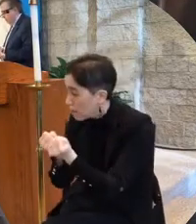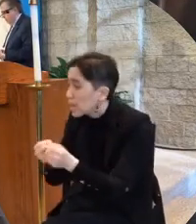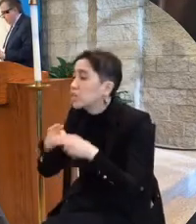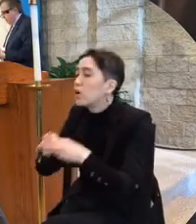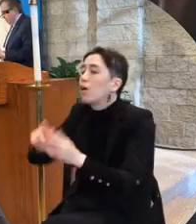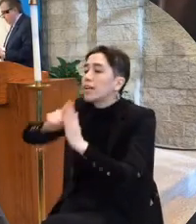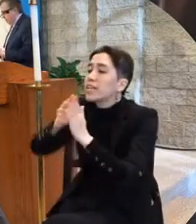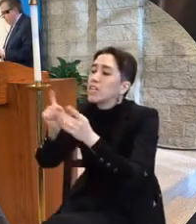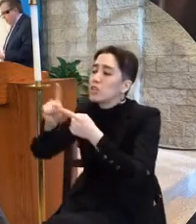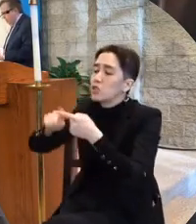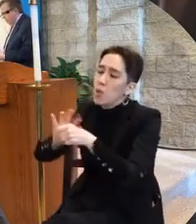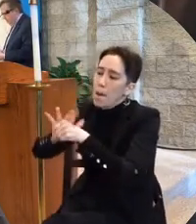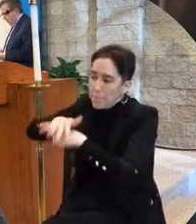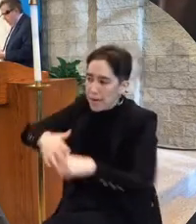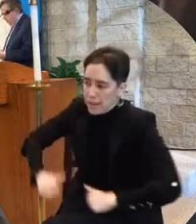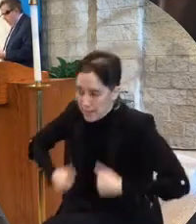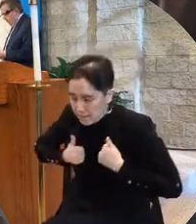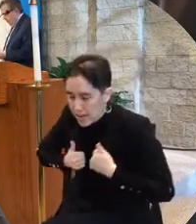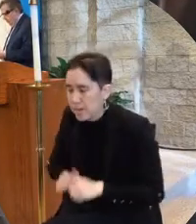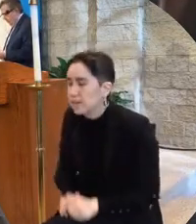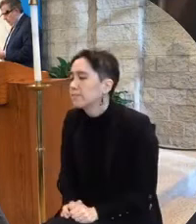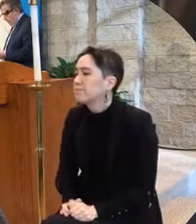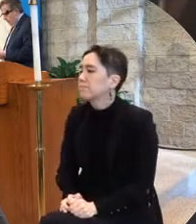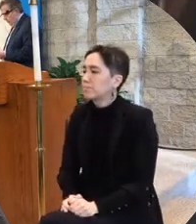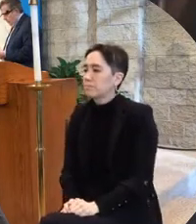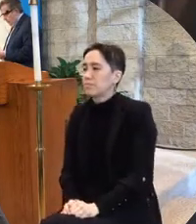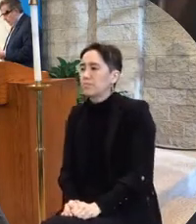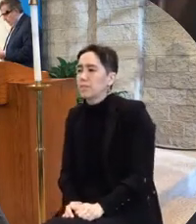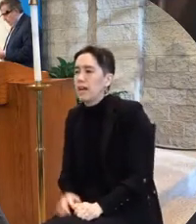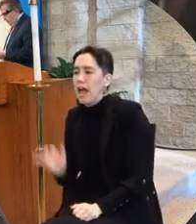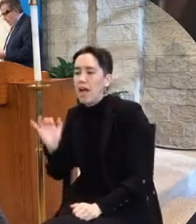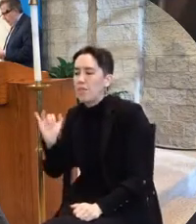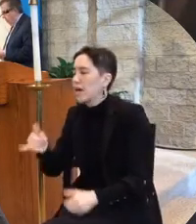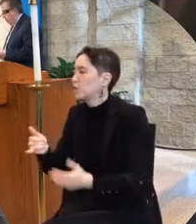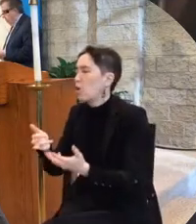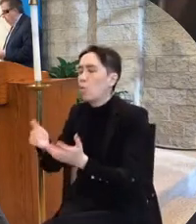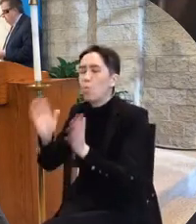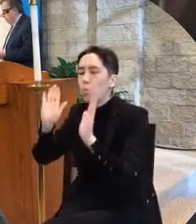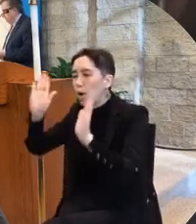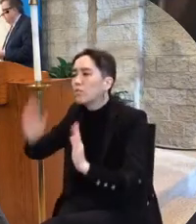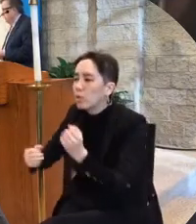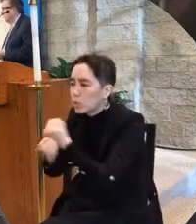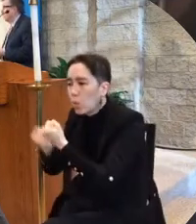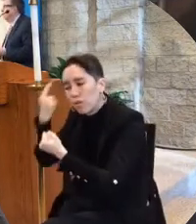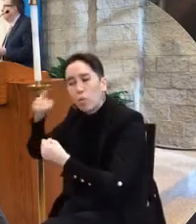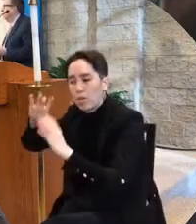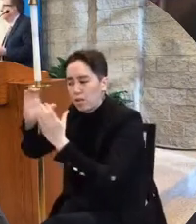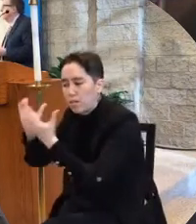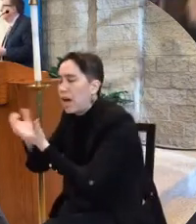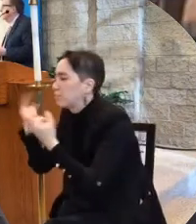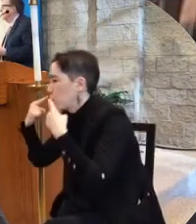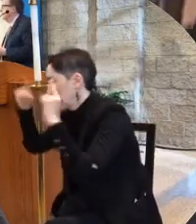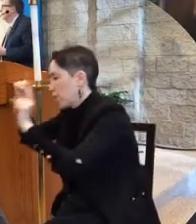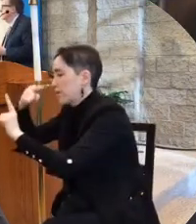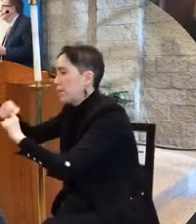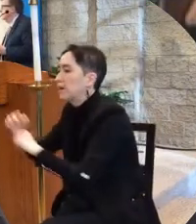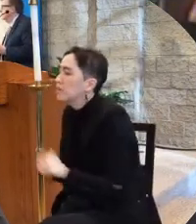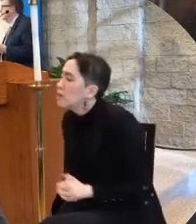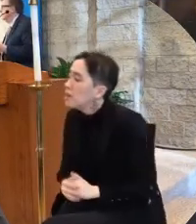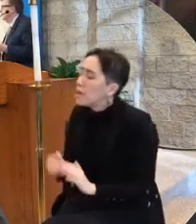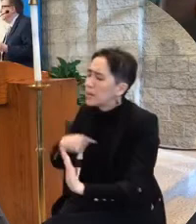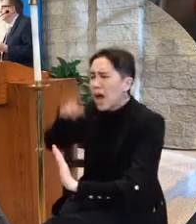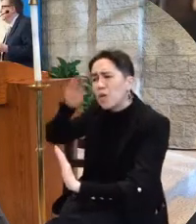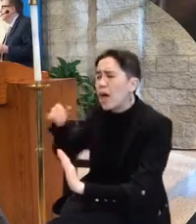Plus class that you're about to take, because here's what I know. If you are hardwired and conditioned to a belief of lack and limitation